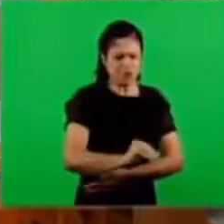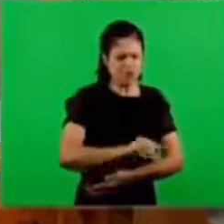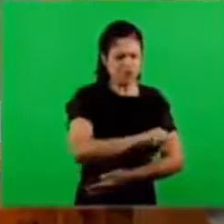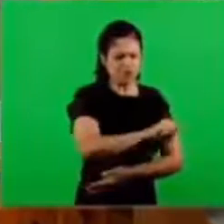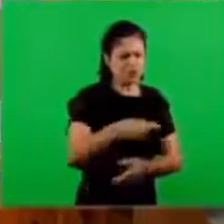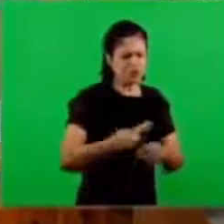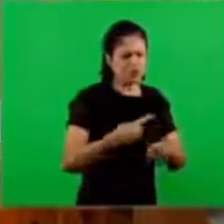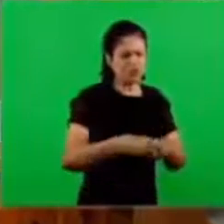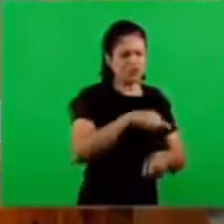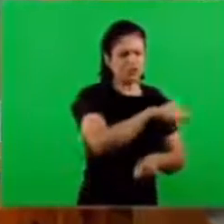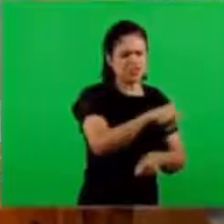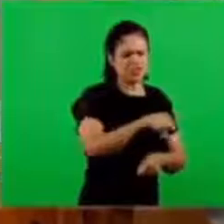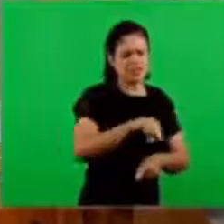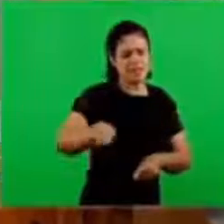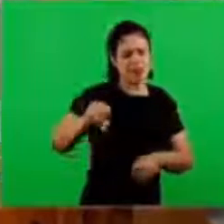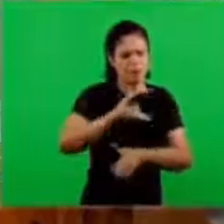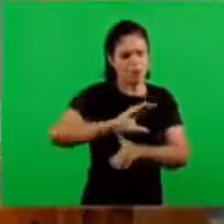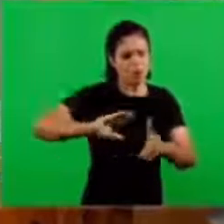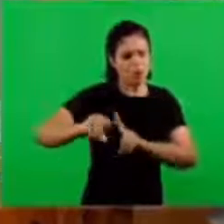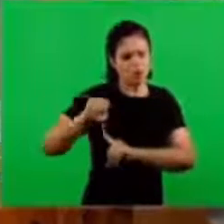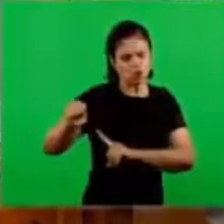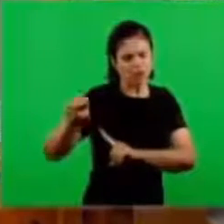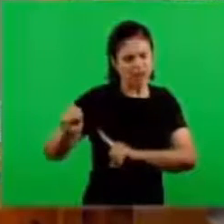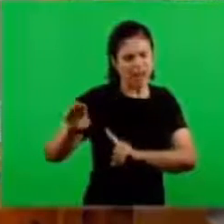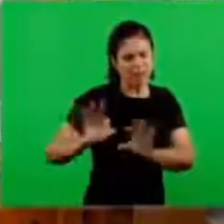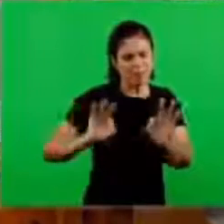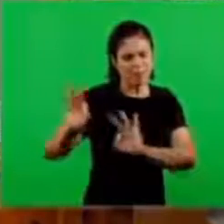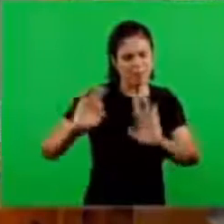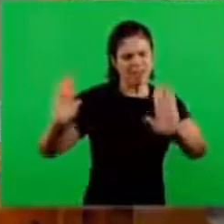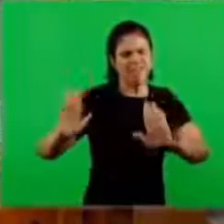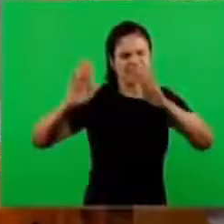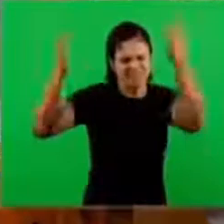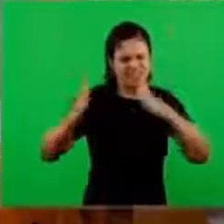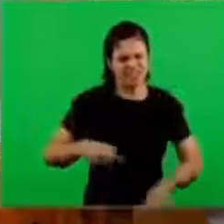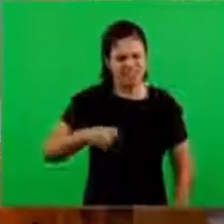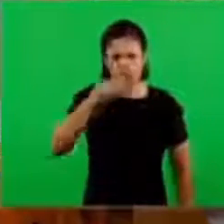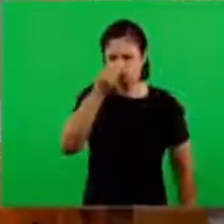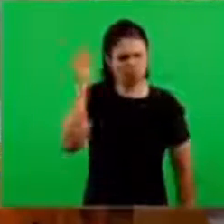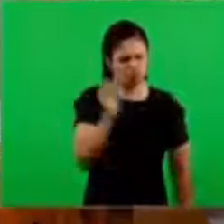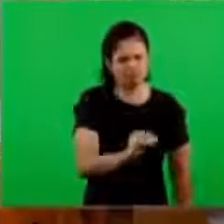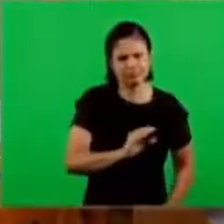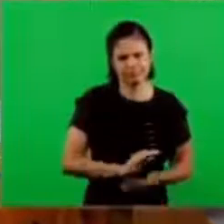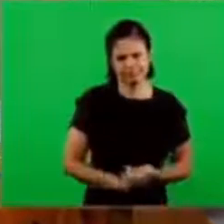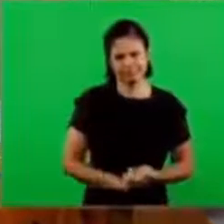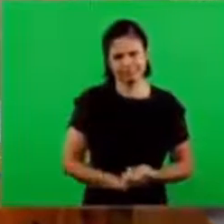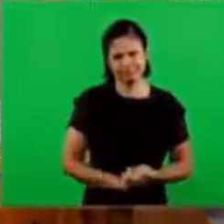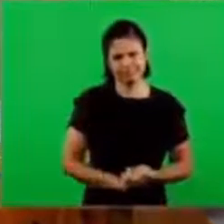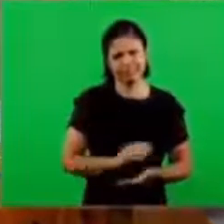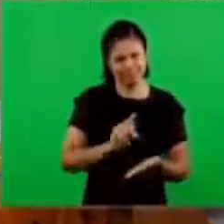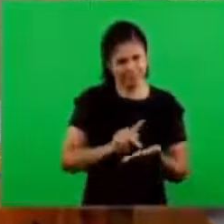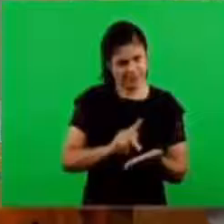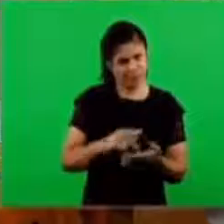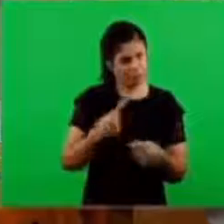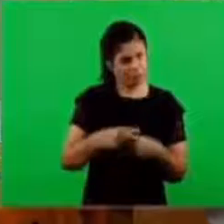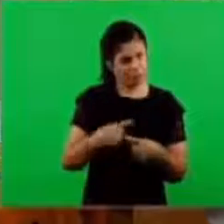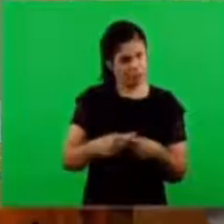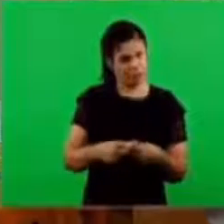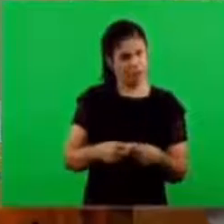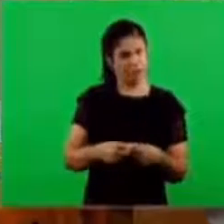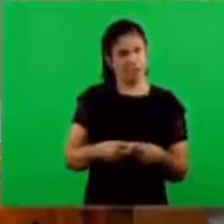feasts. I want to say the following, that going to the church, going back and forth, anybody can do every